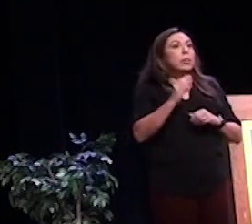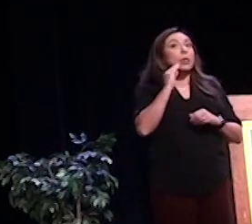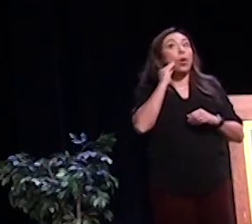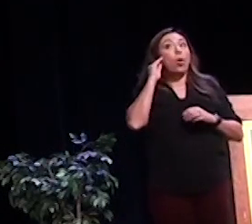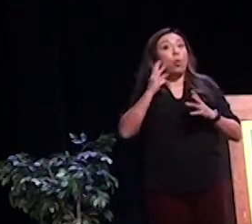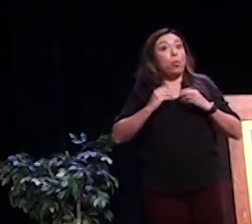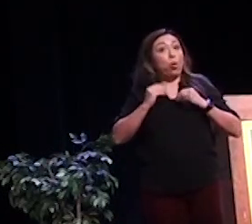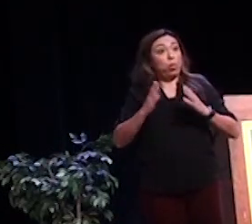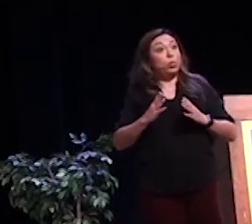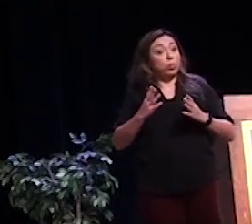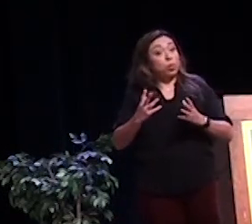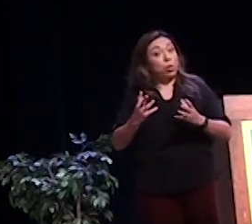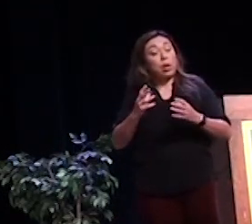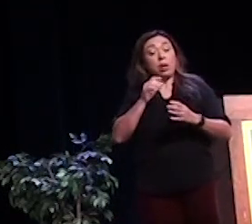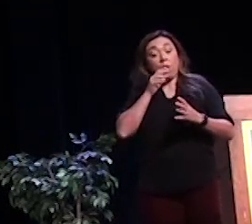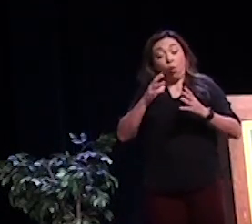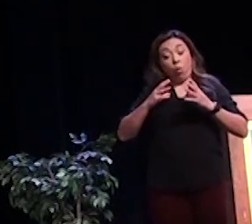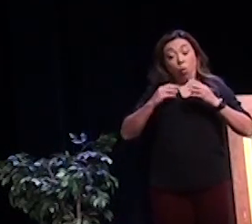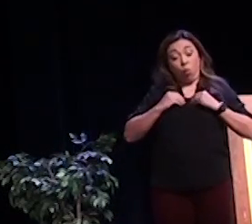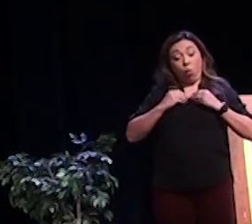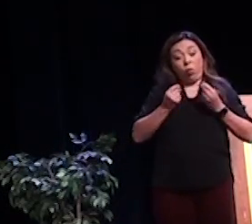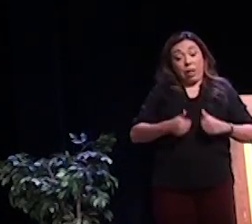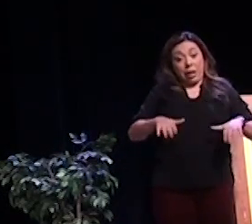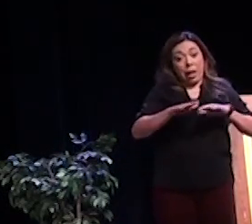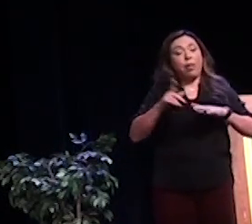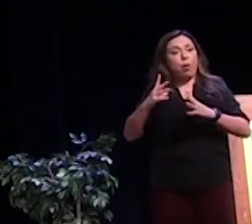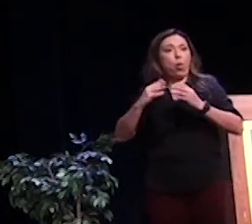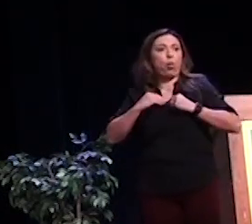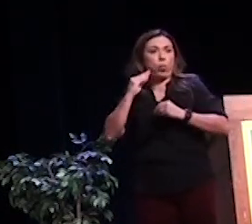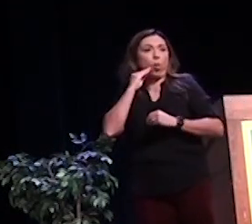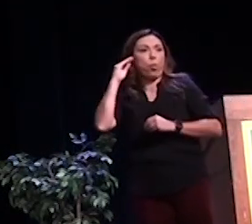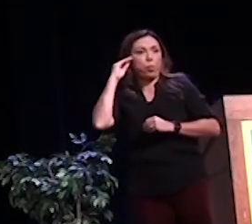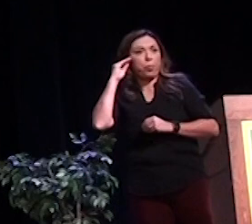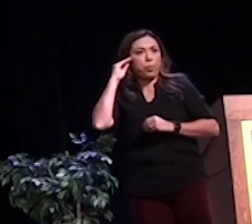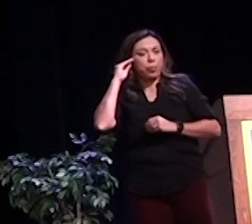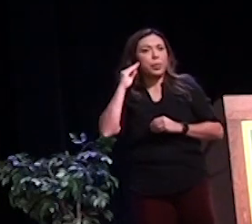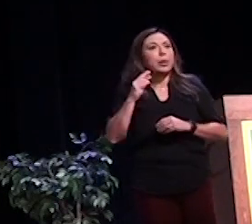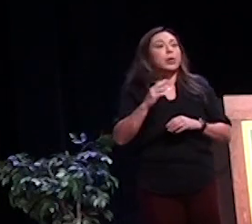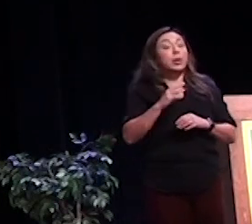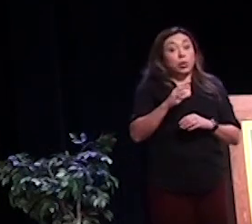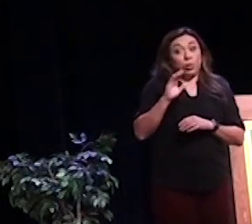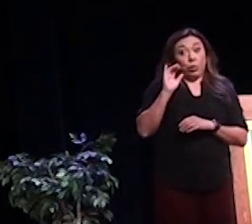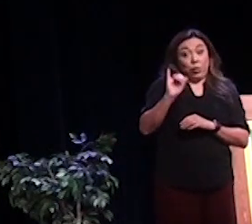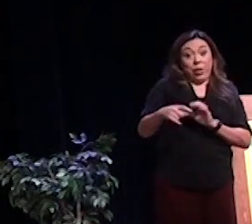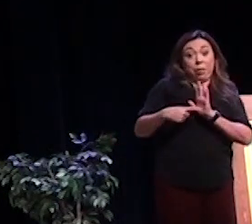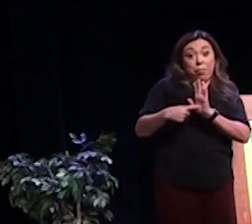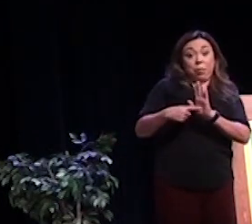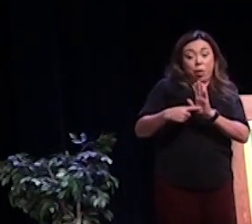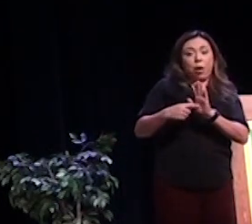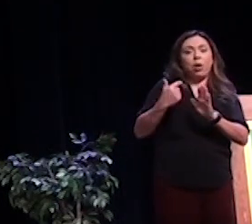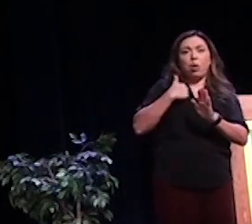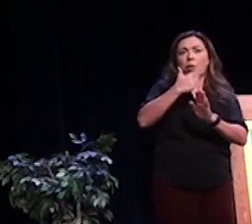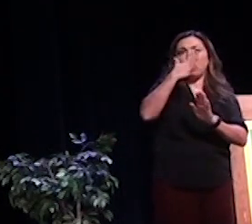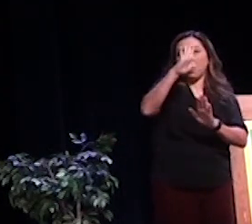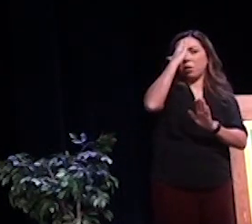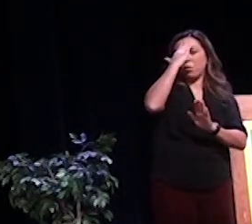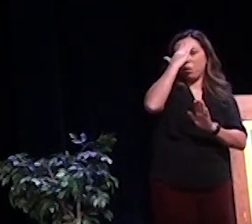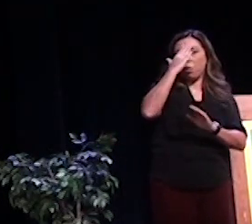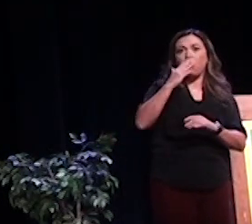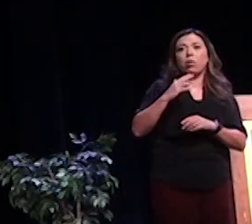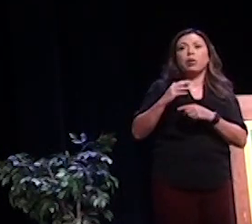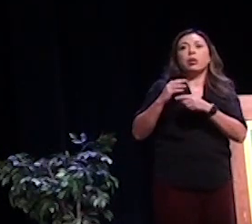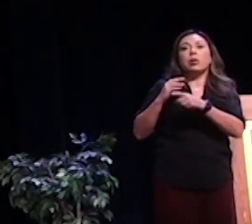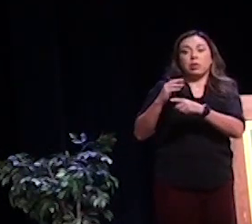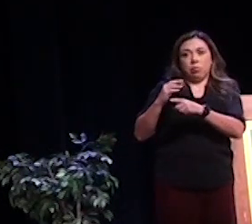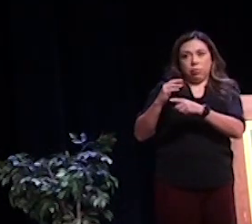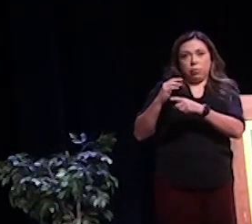own the land, but they would own the home. And so it's a very different model than we're used to, but we know that that's a way we can create home ownership and keep